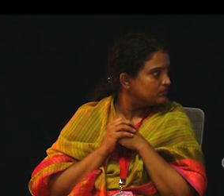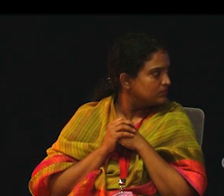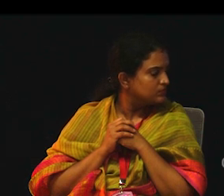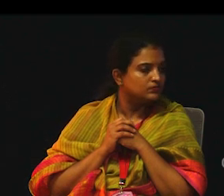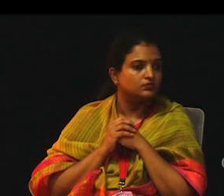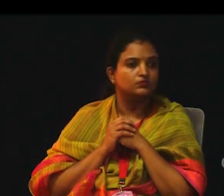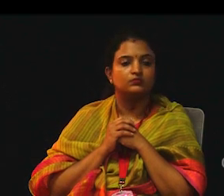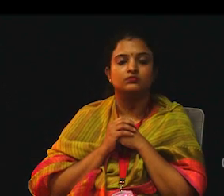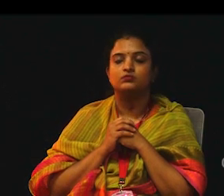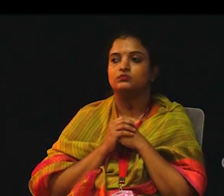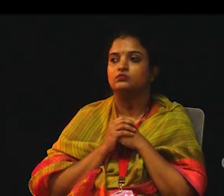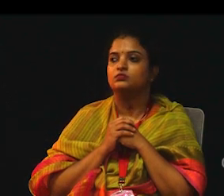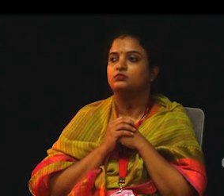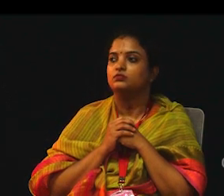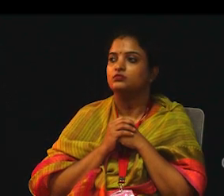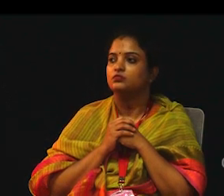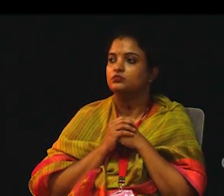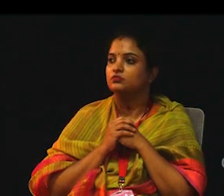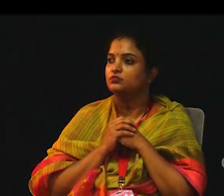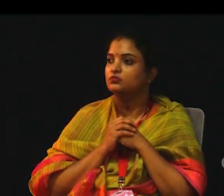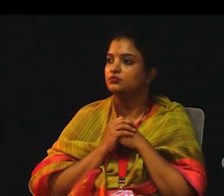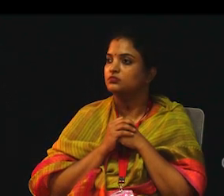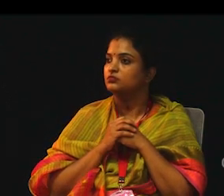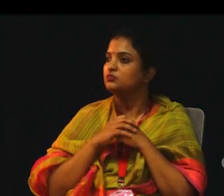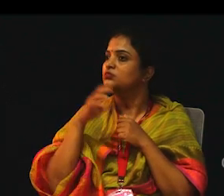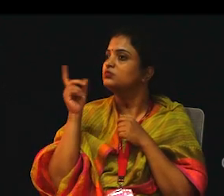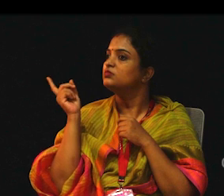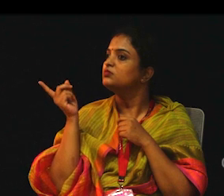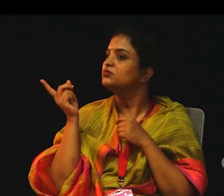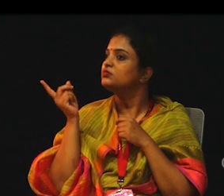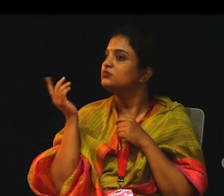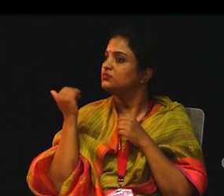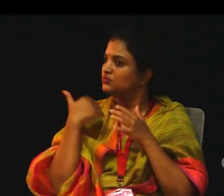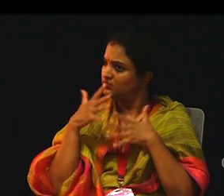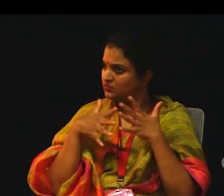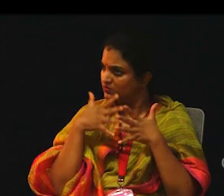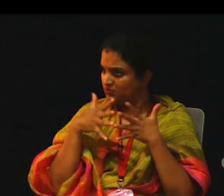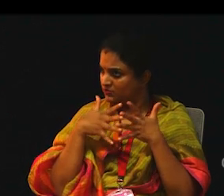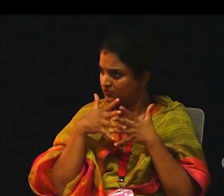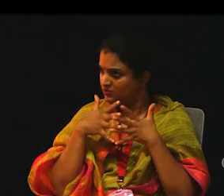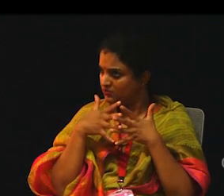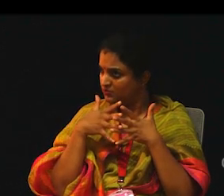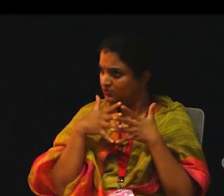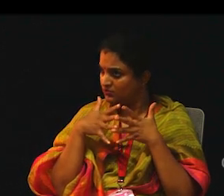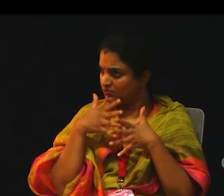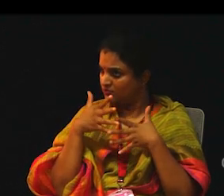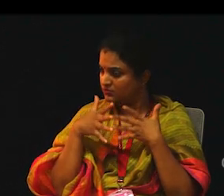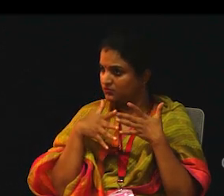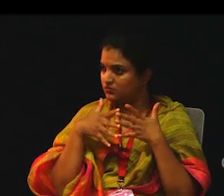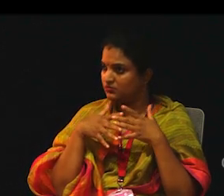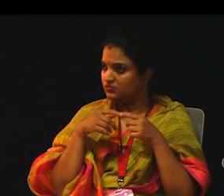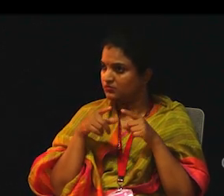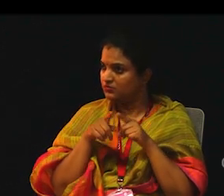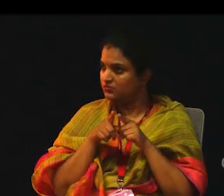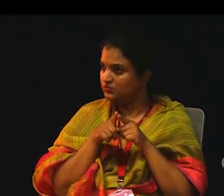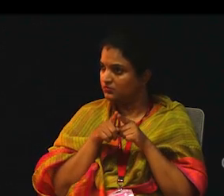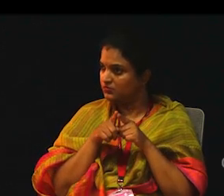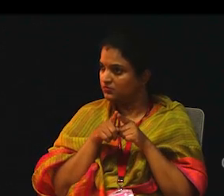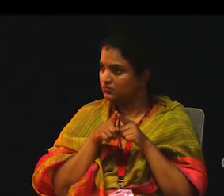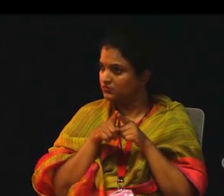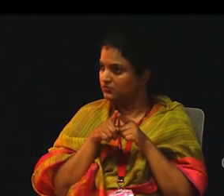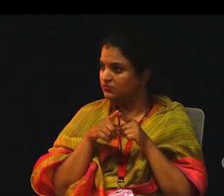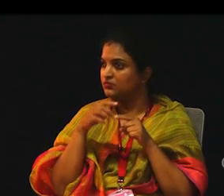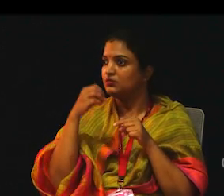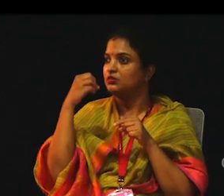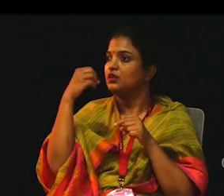Over the last few years, the phrase neurodiversity has replaced descriptors